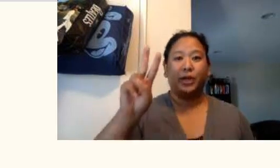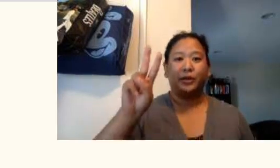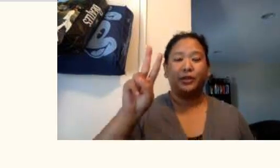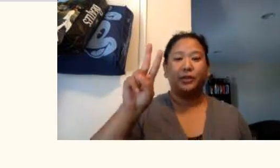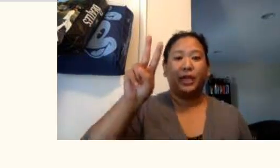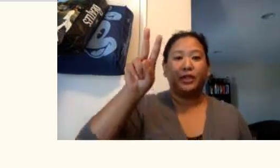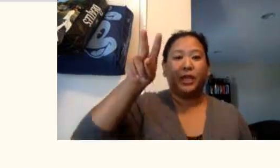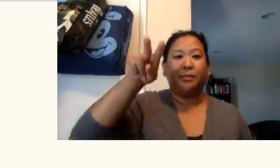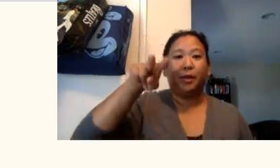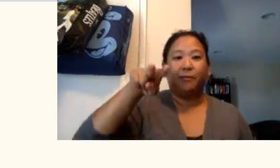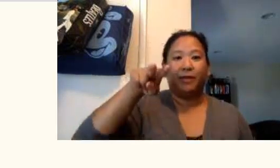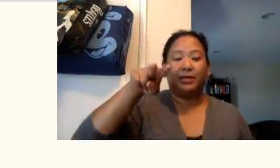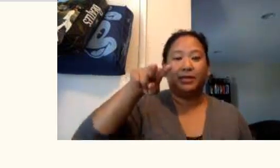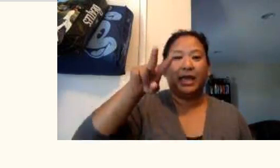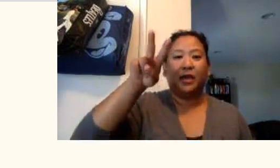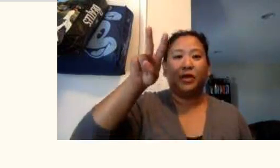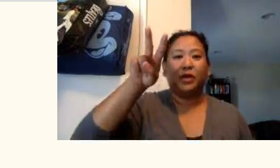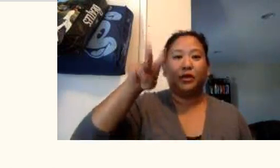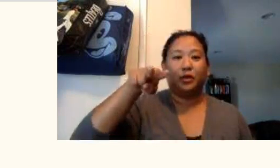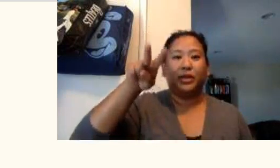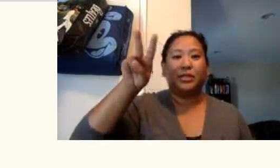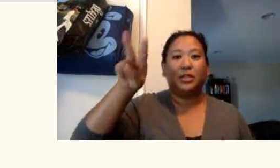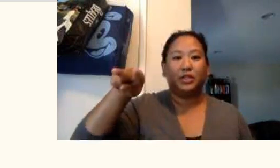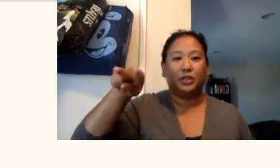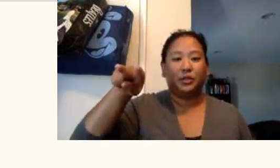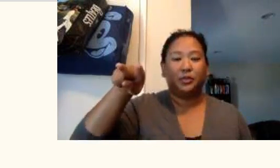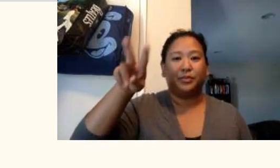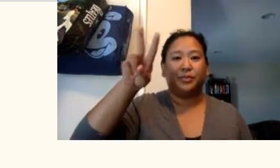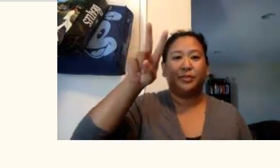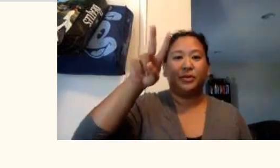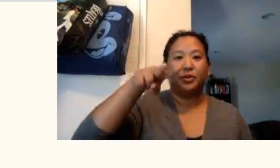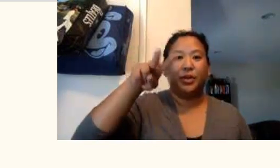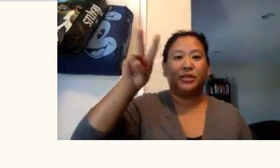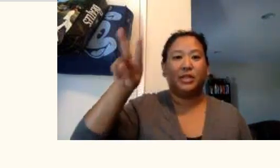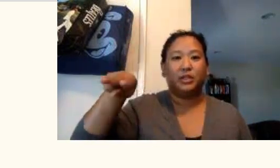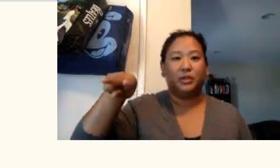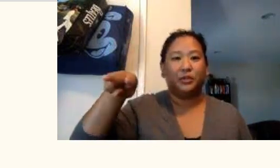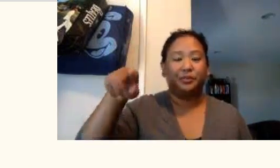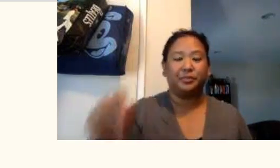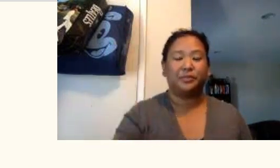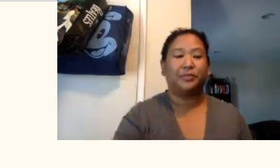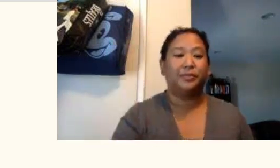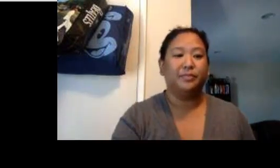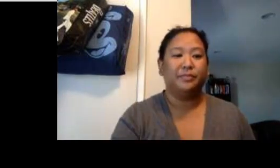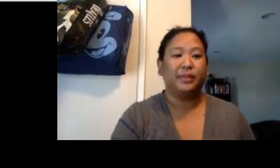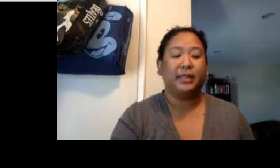22, regular 2 hand shape, palm faces down, 22. 22.